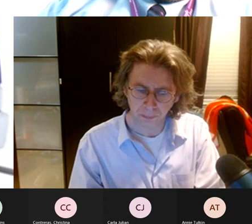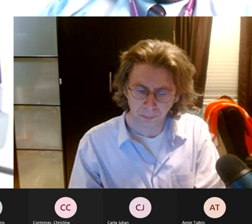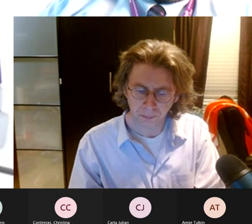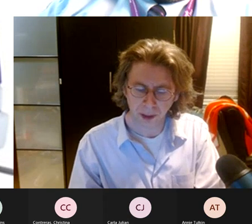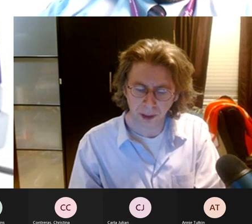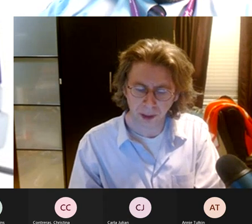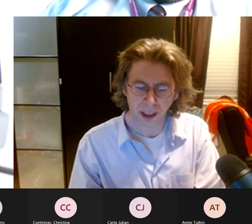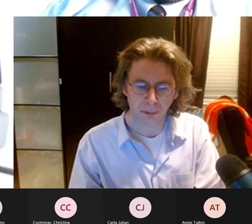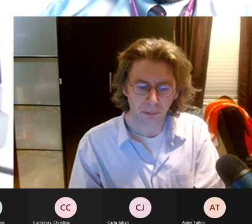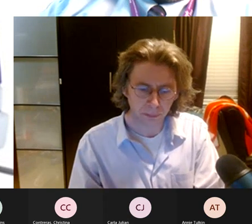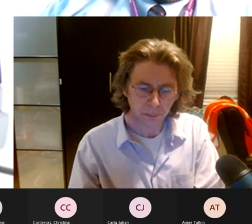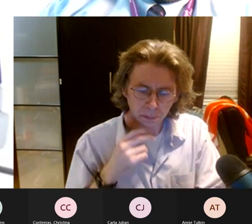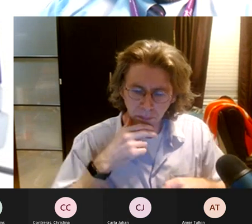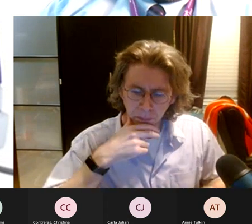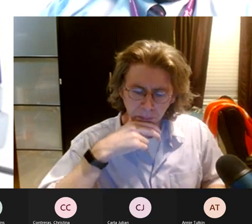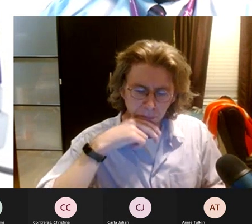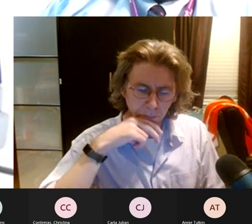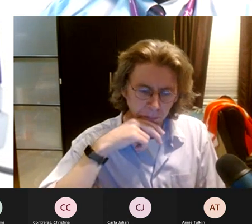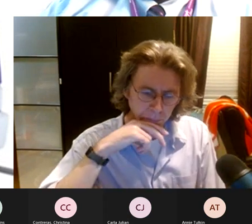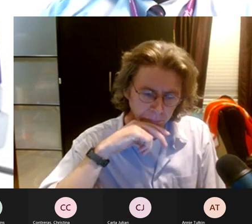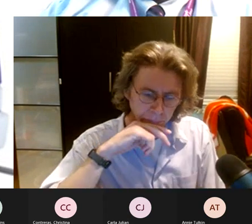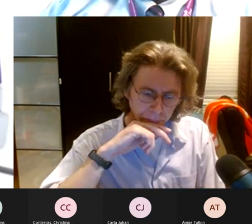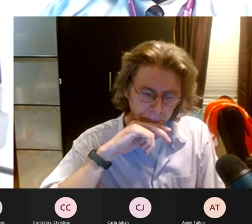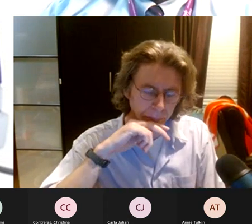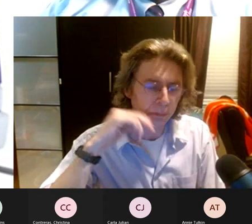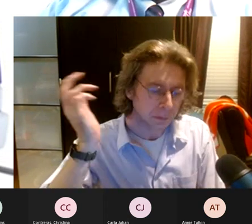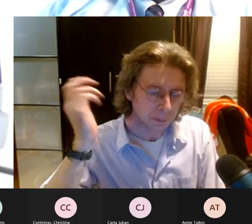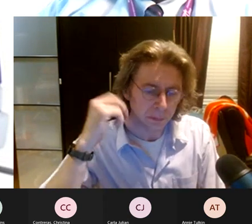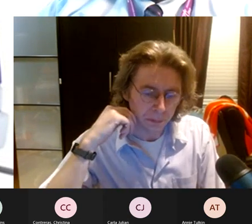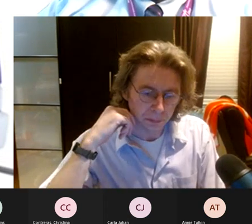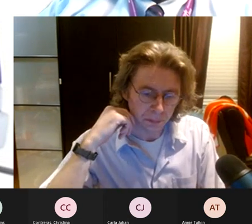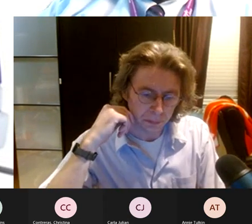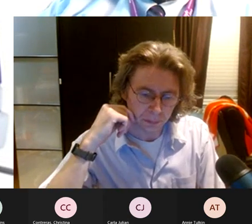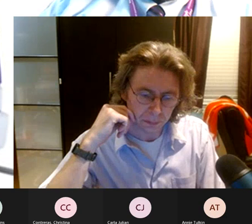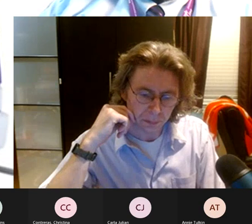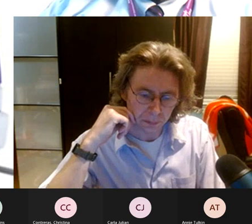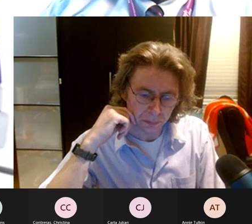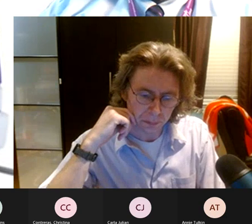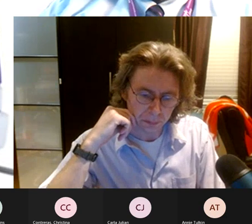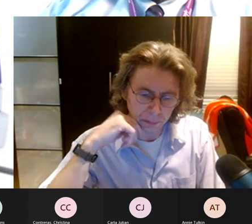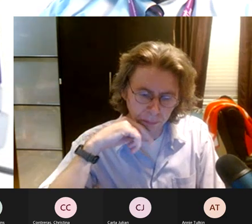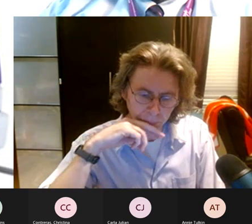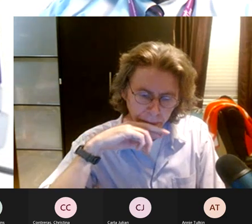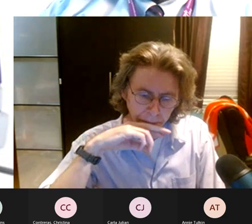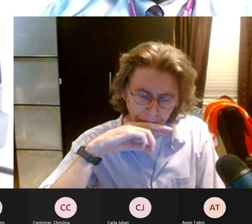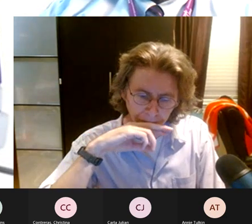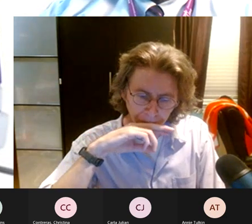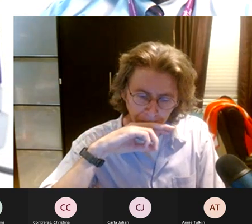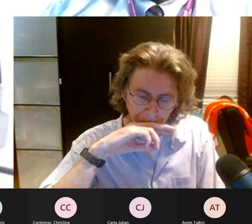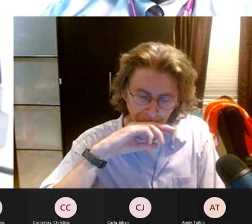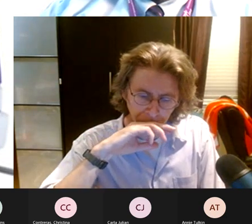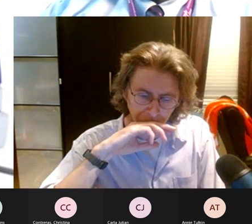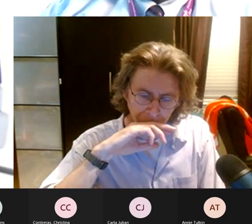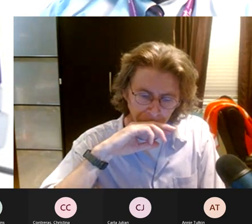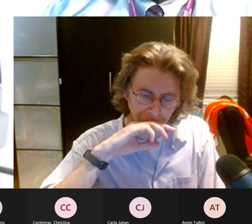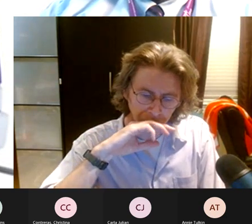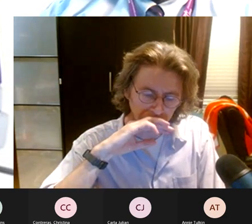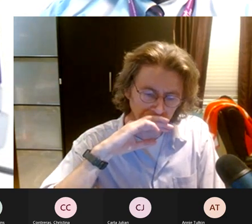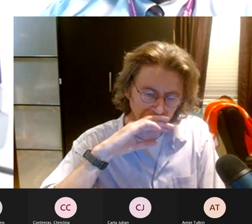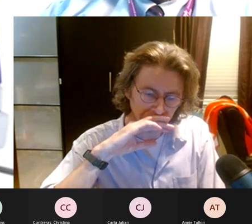look at it. And I don't know that would be our first choice, but certainly, you know, there